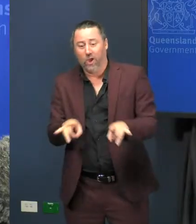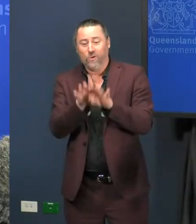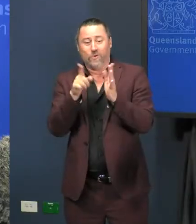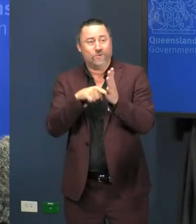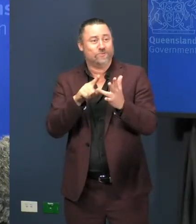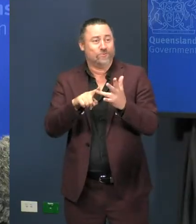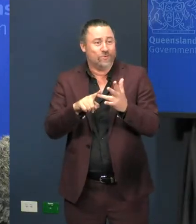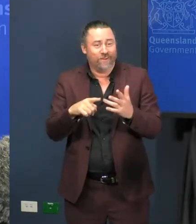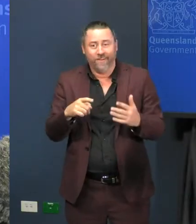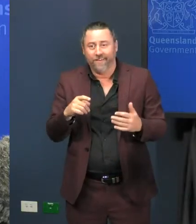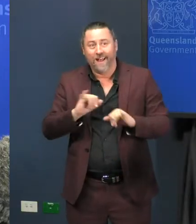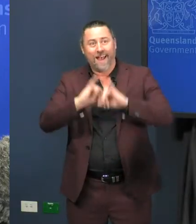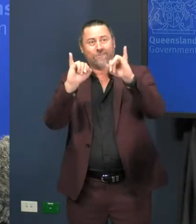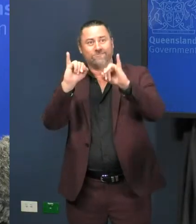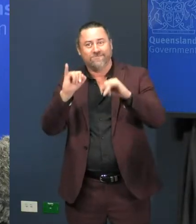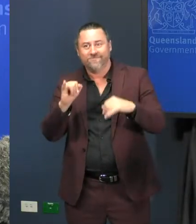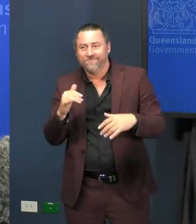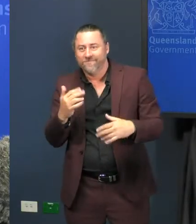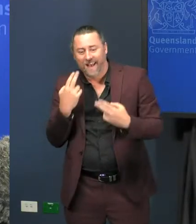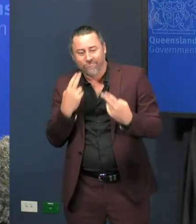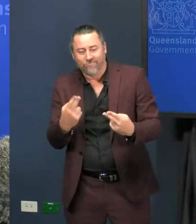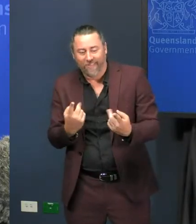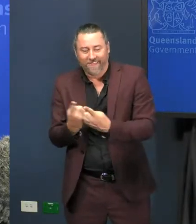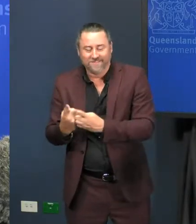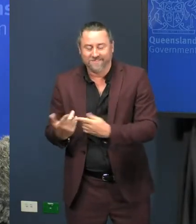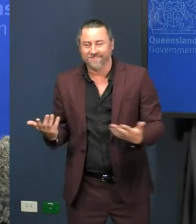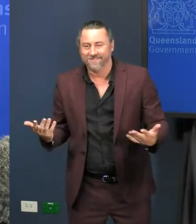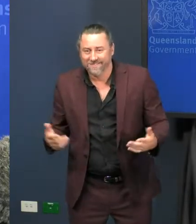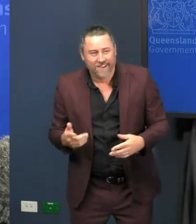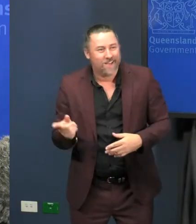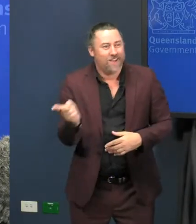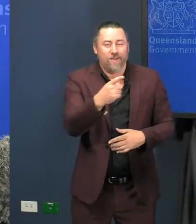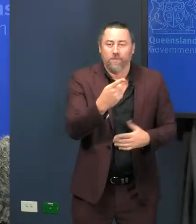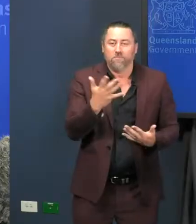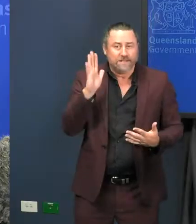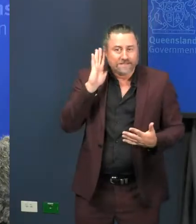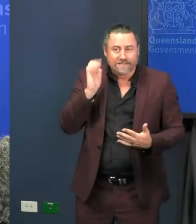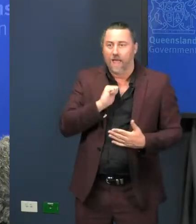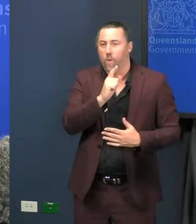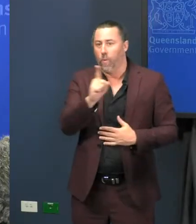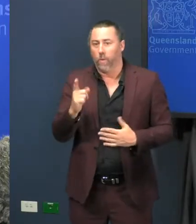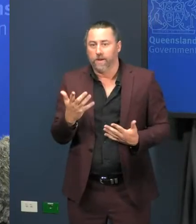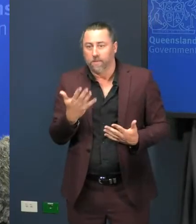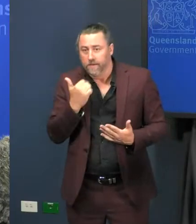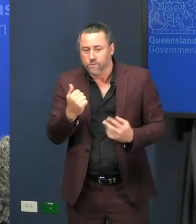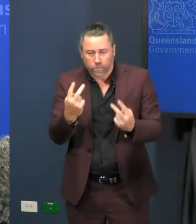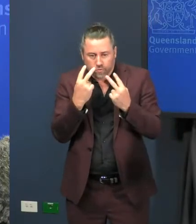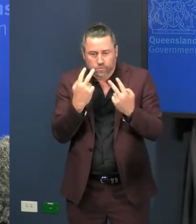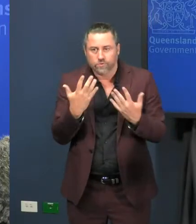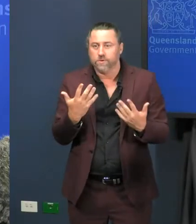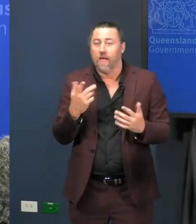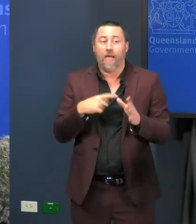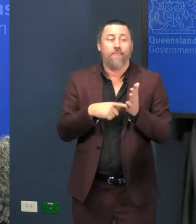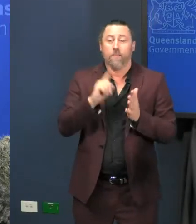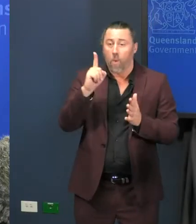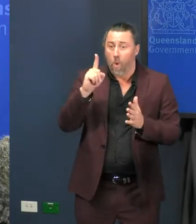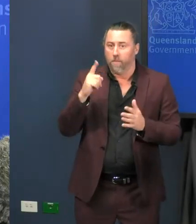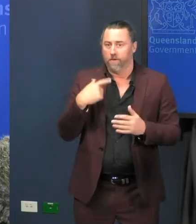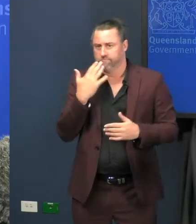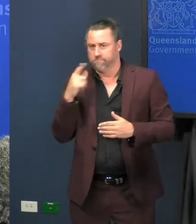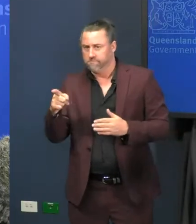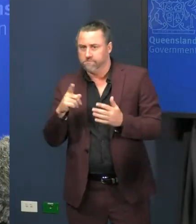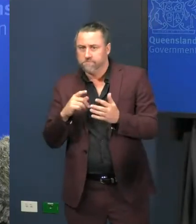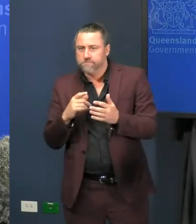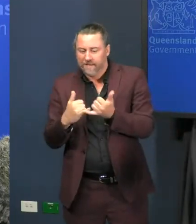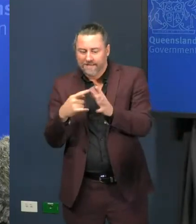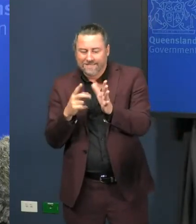more and more practiced at it. So provided people heed the warnings, there are some challenges. In the short term, it's about erosion, then there's the potential